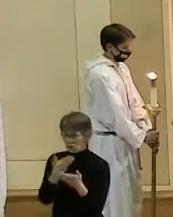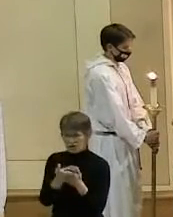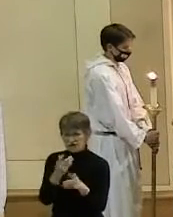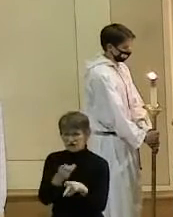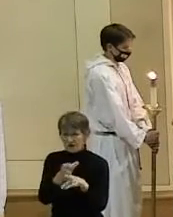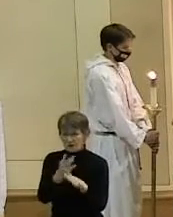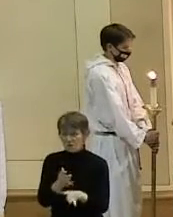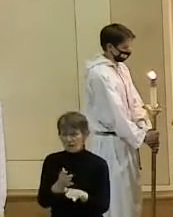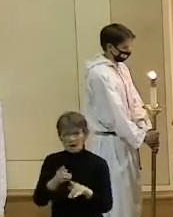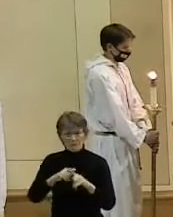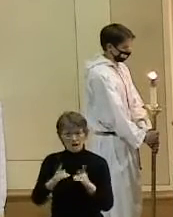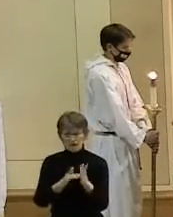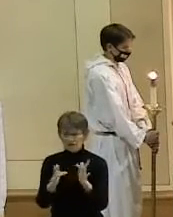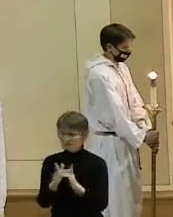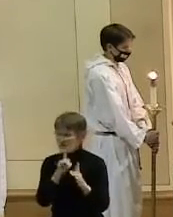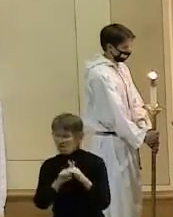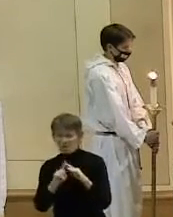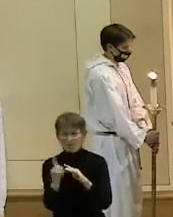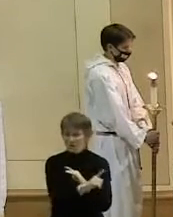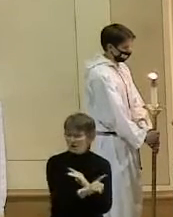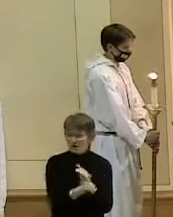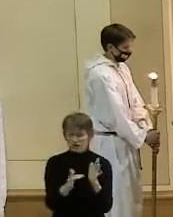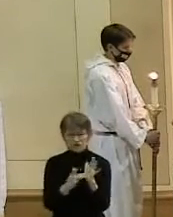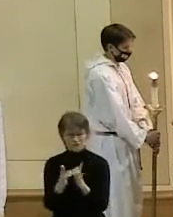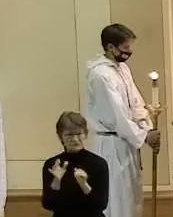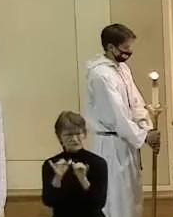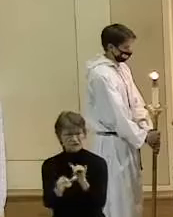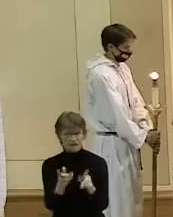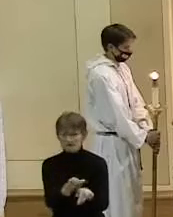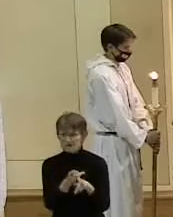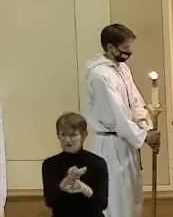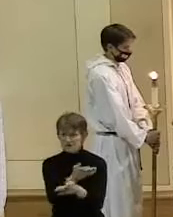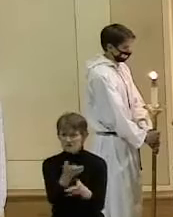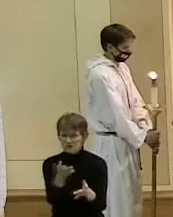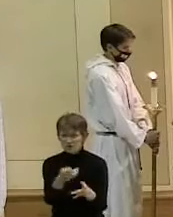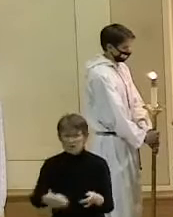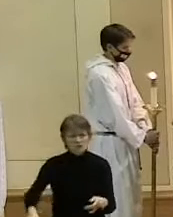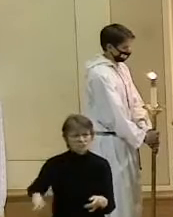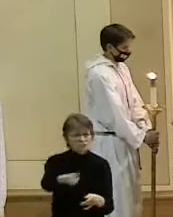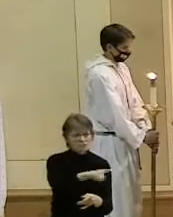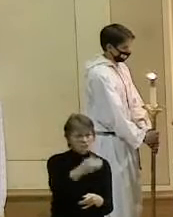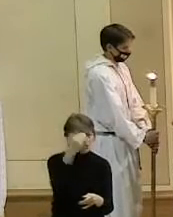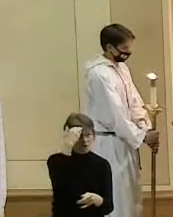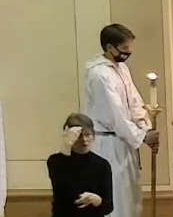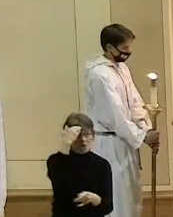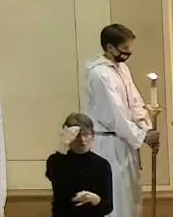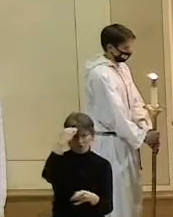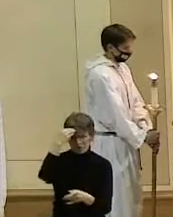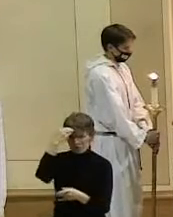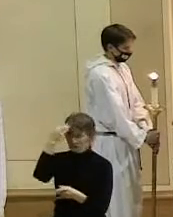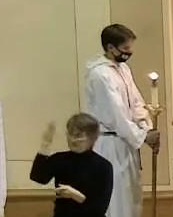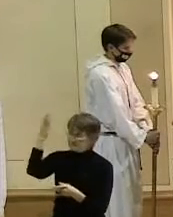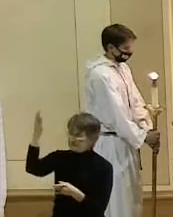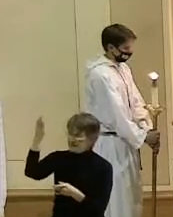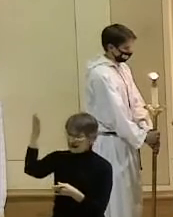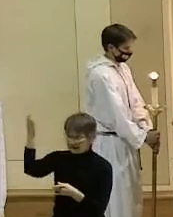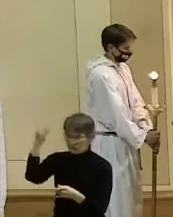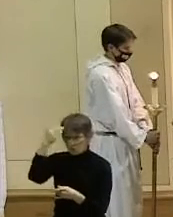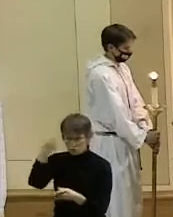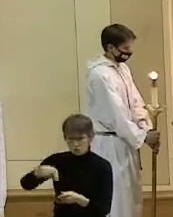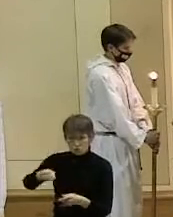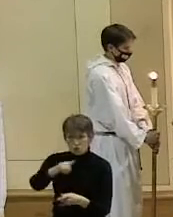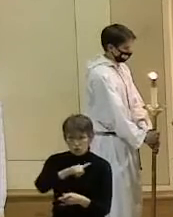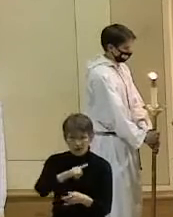me, just as the Father knows me, and I know the Father. And I will lay down my life for the